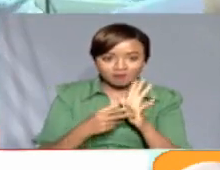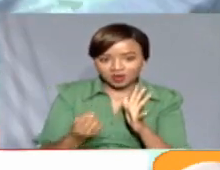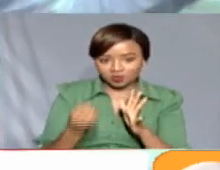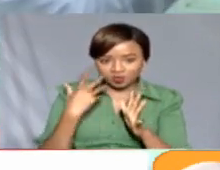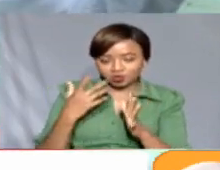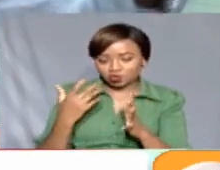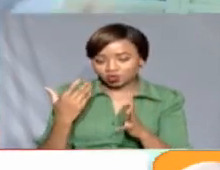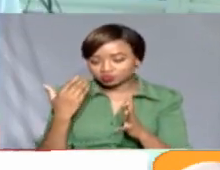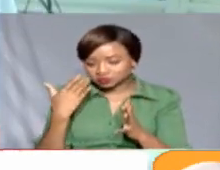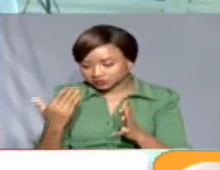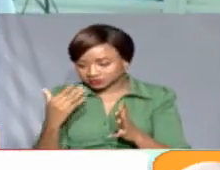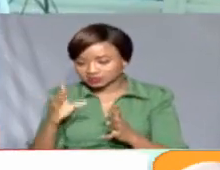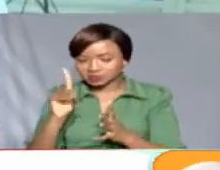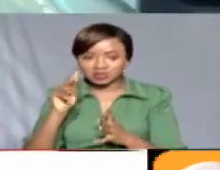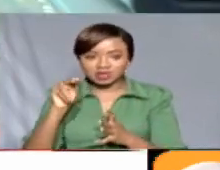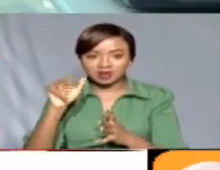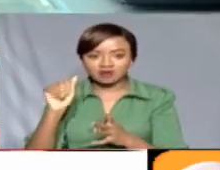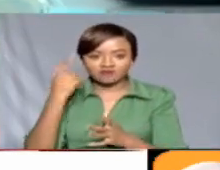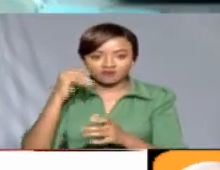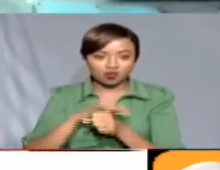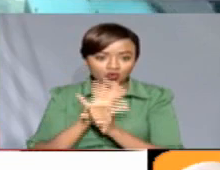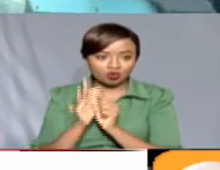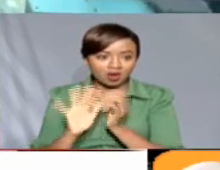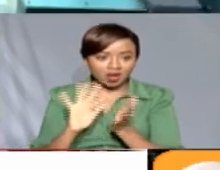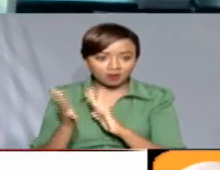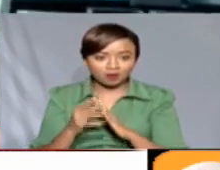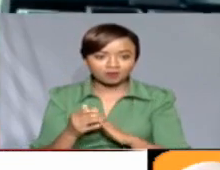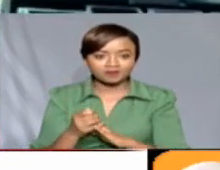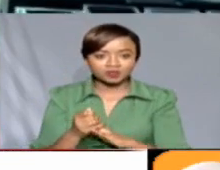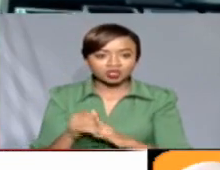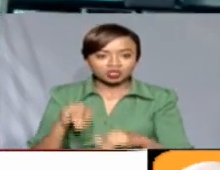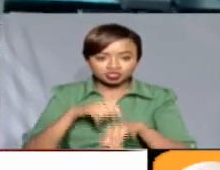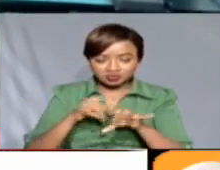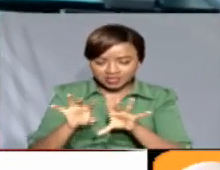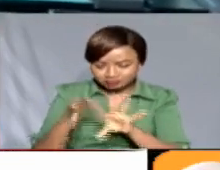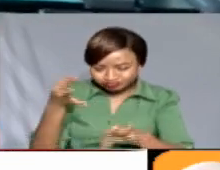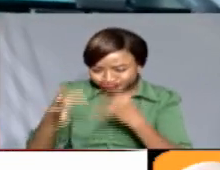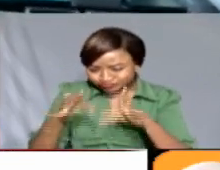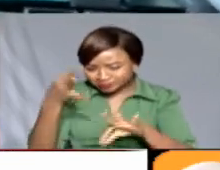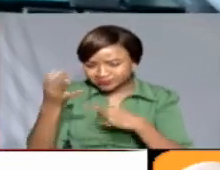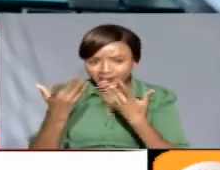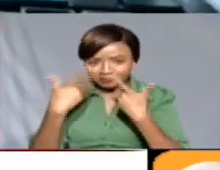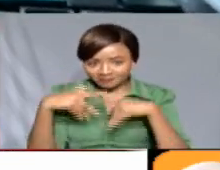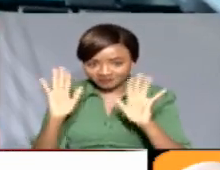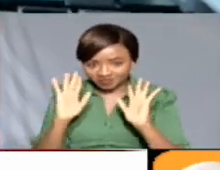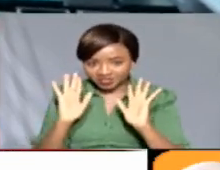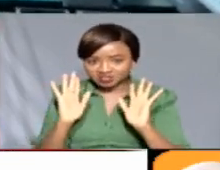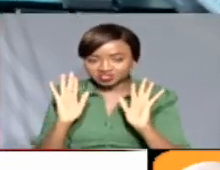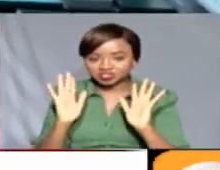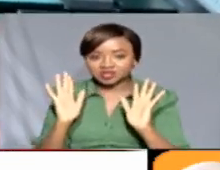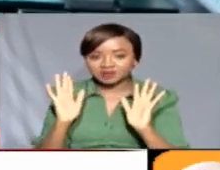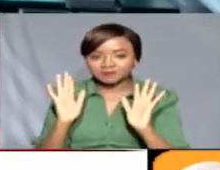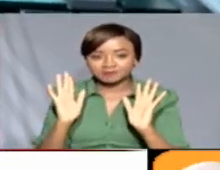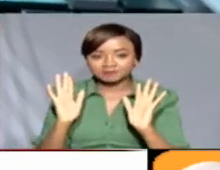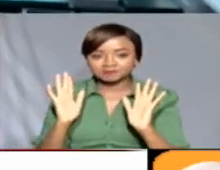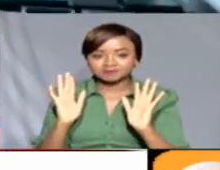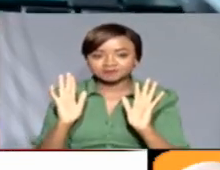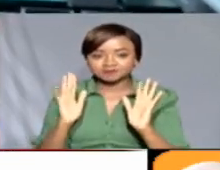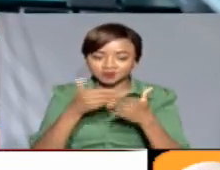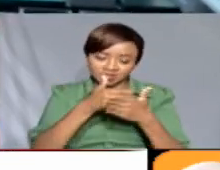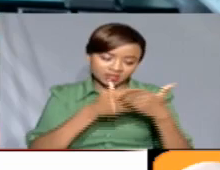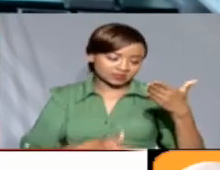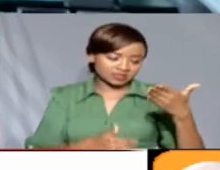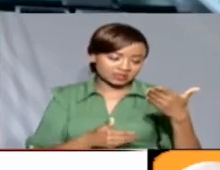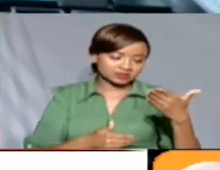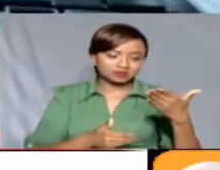COVID is what it will be detected. I see. Once the amplification is taken place, then the results are